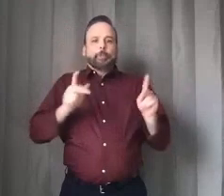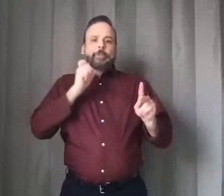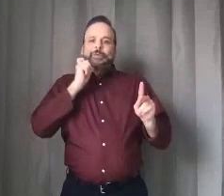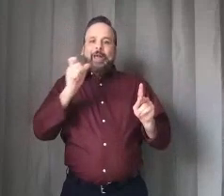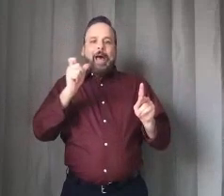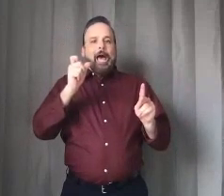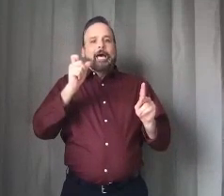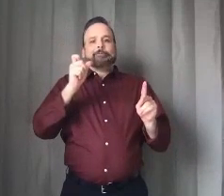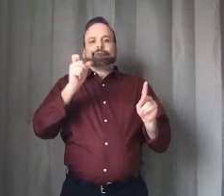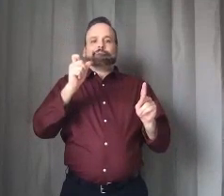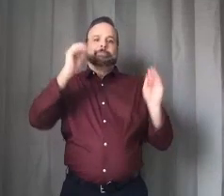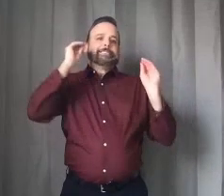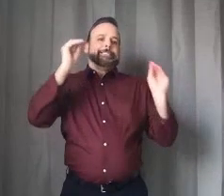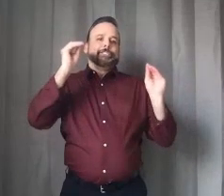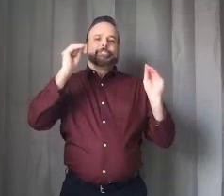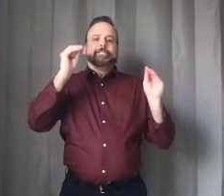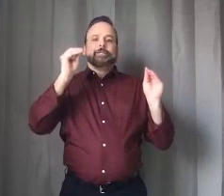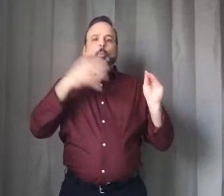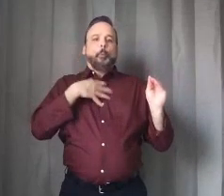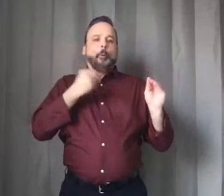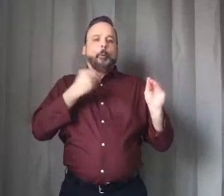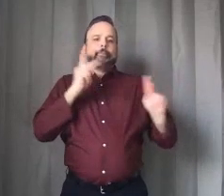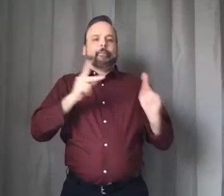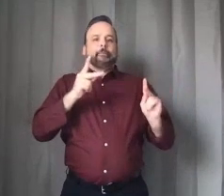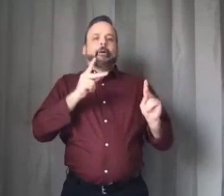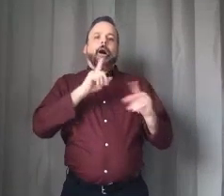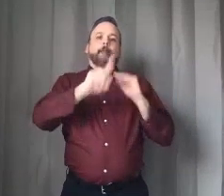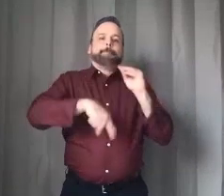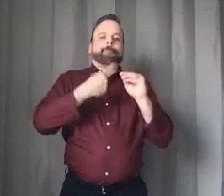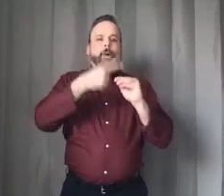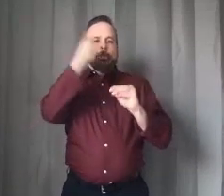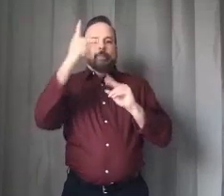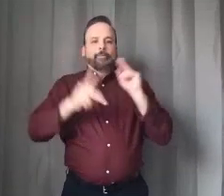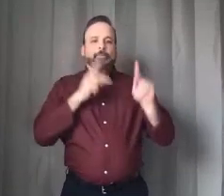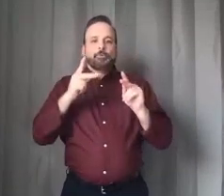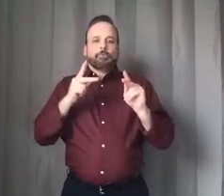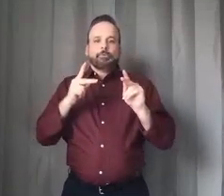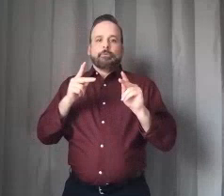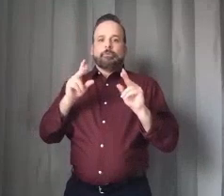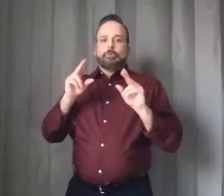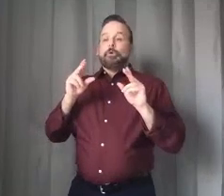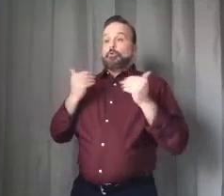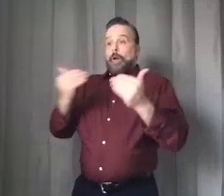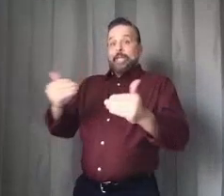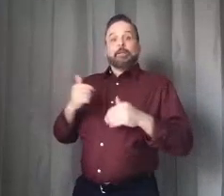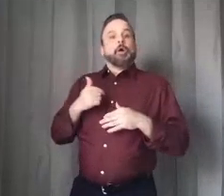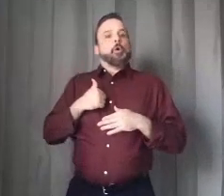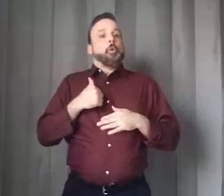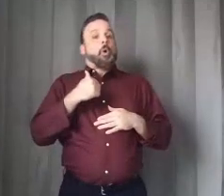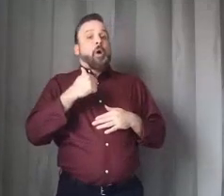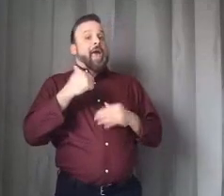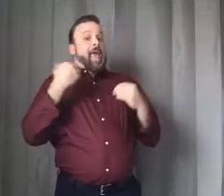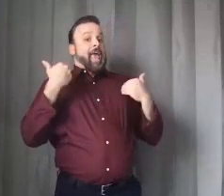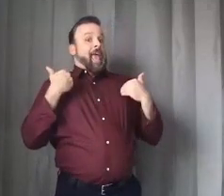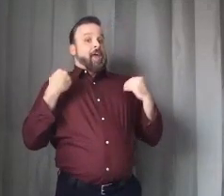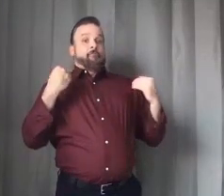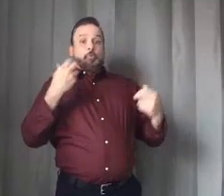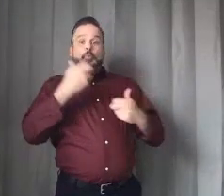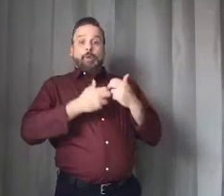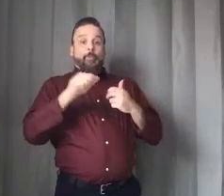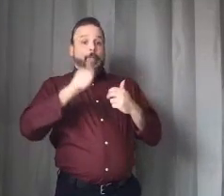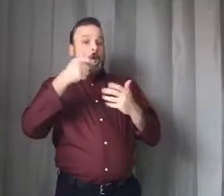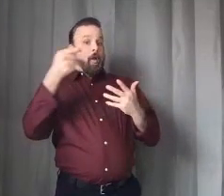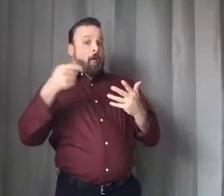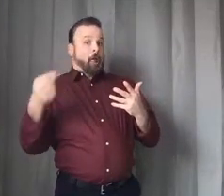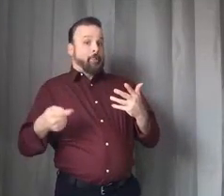teaching outsiders something about Black people. Because go ahead. I want to say, and I don't have a problem with those other things, because here's